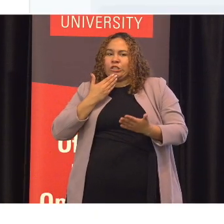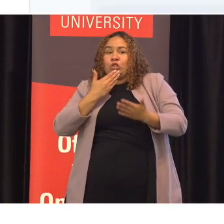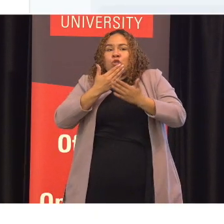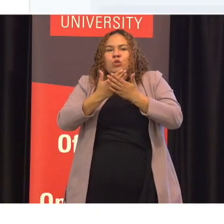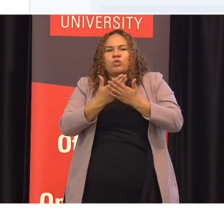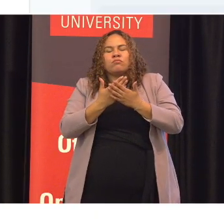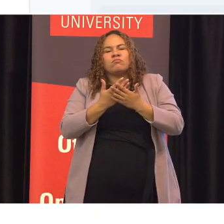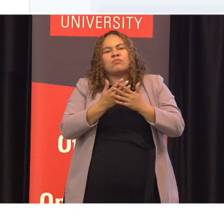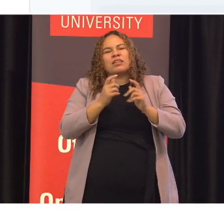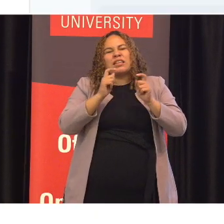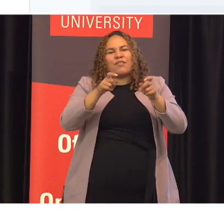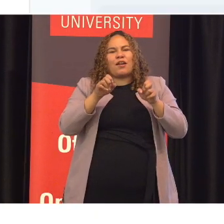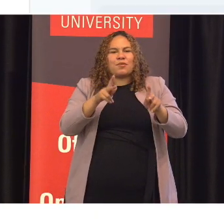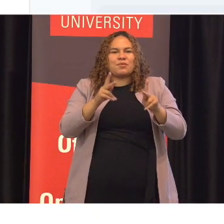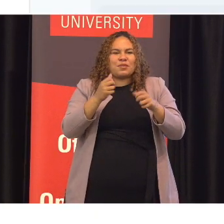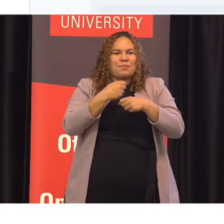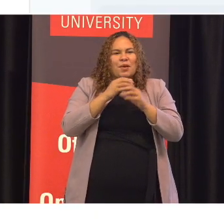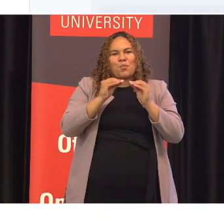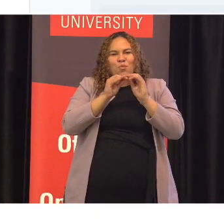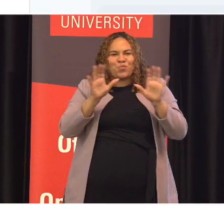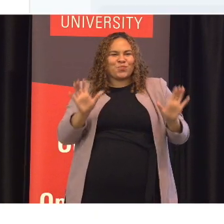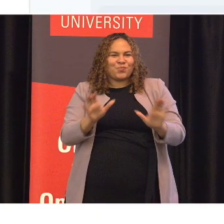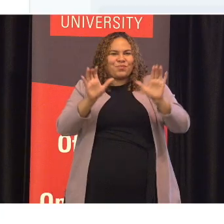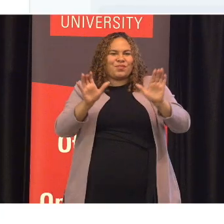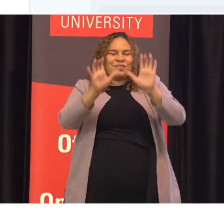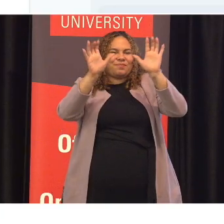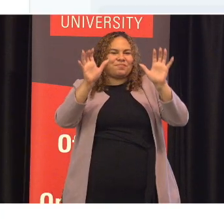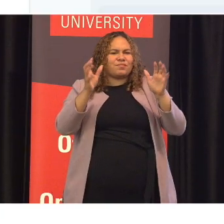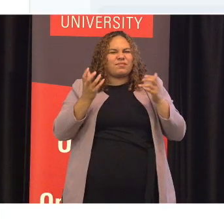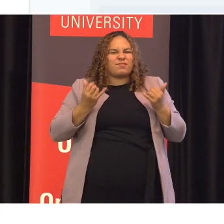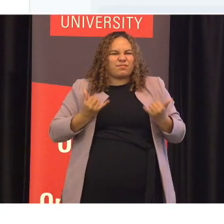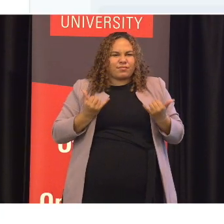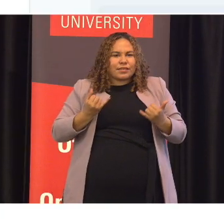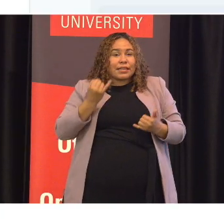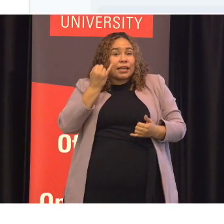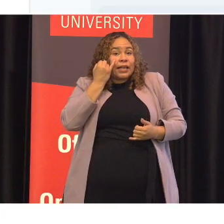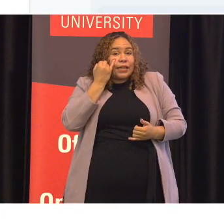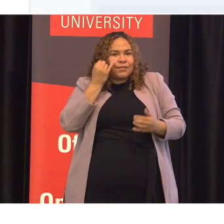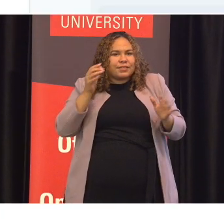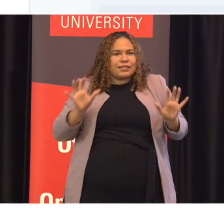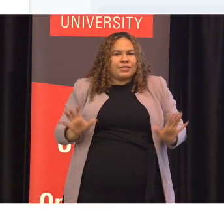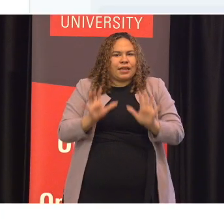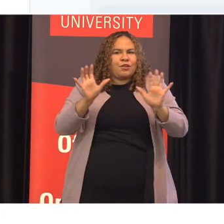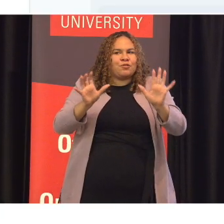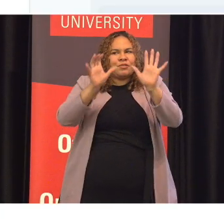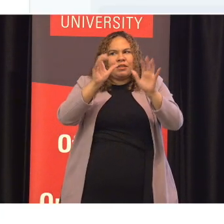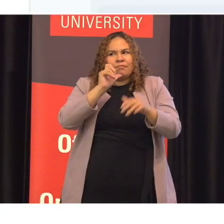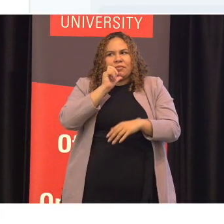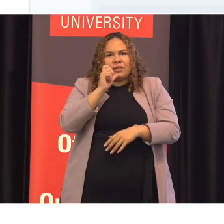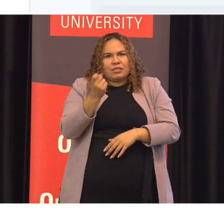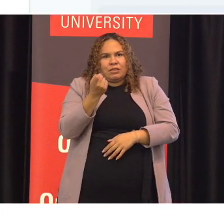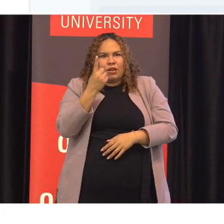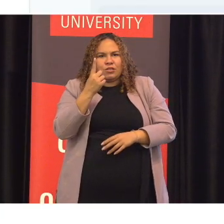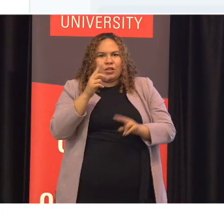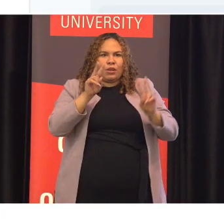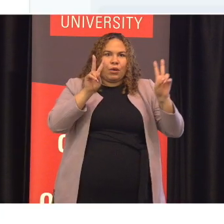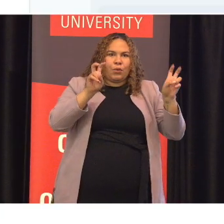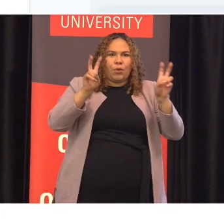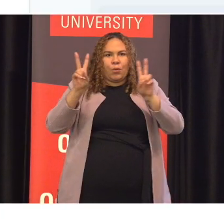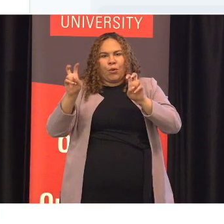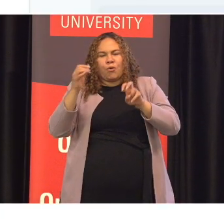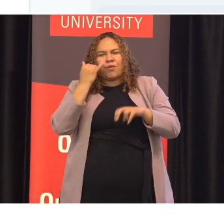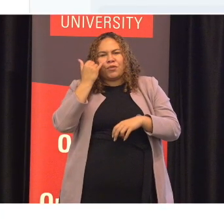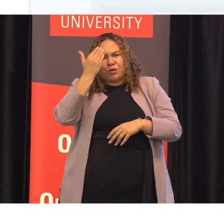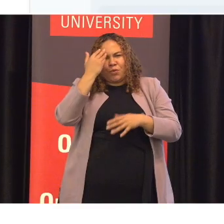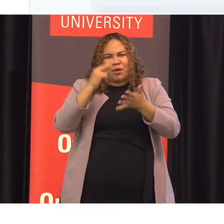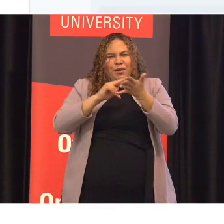us an opportunity to make it decorative. So at this point, if it's decorative, it doesn't even understand the quote, if anybody understands what that is in